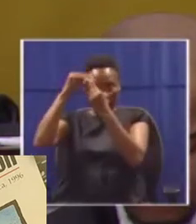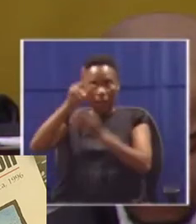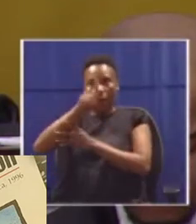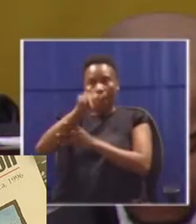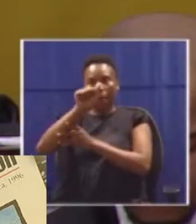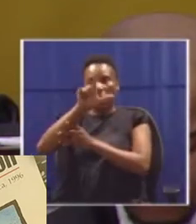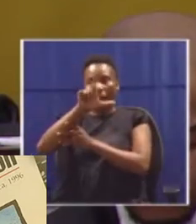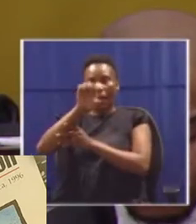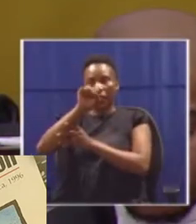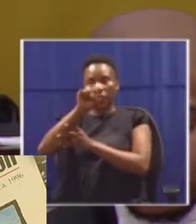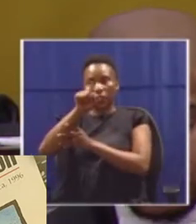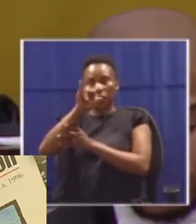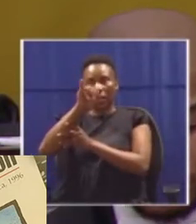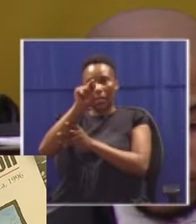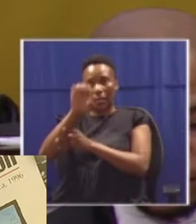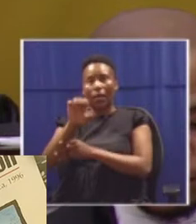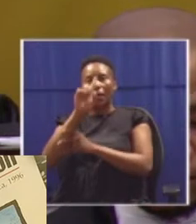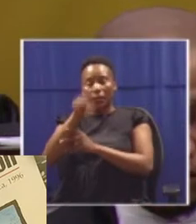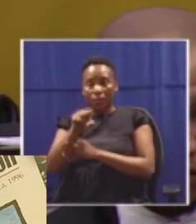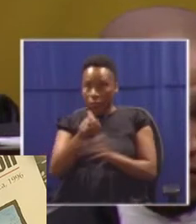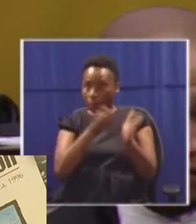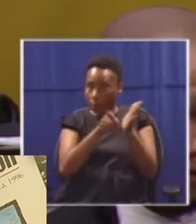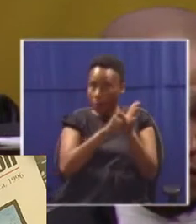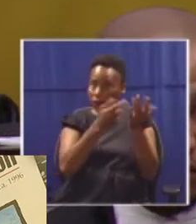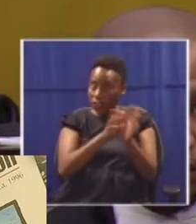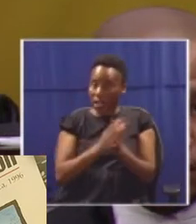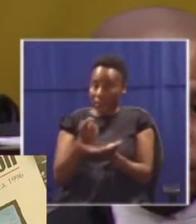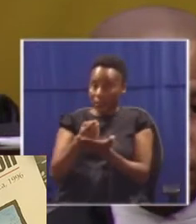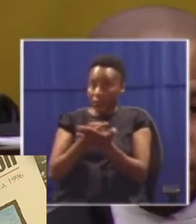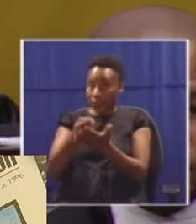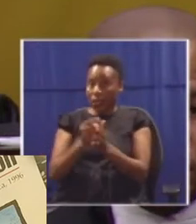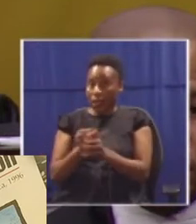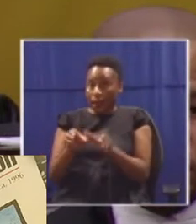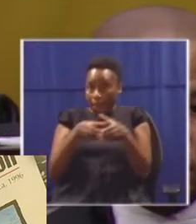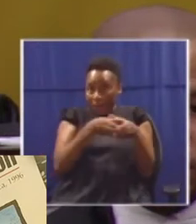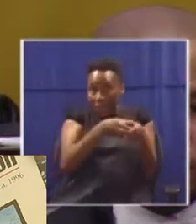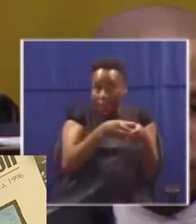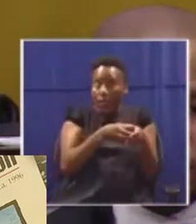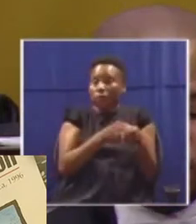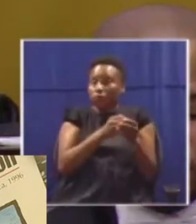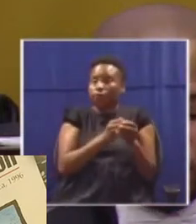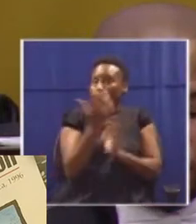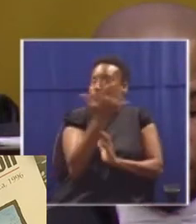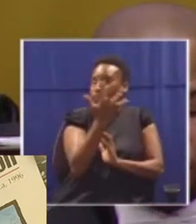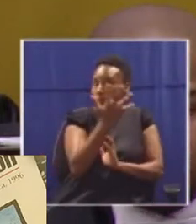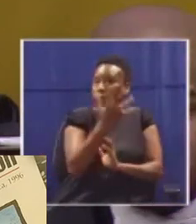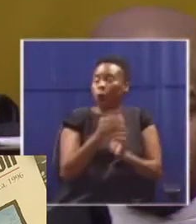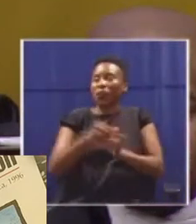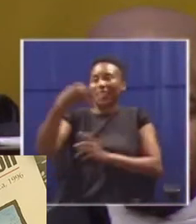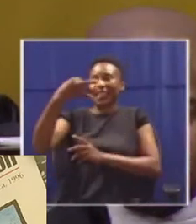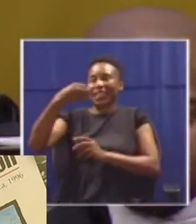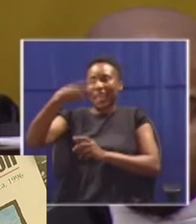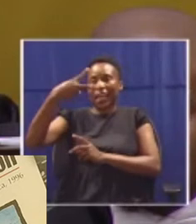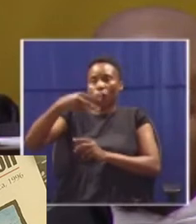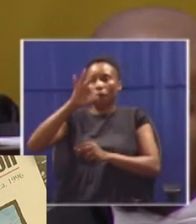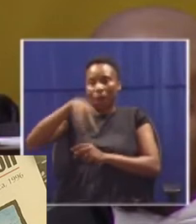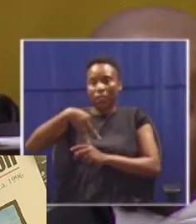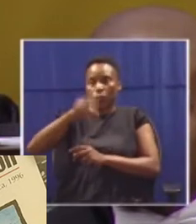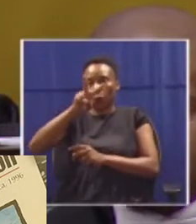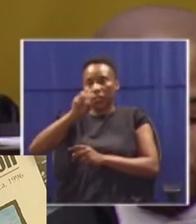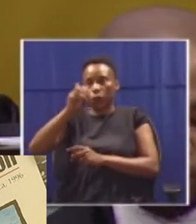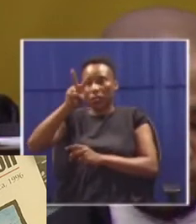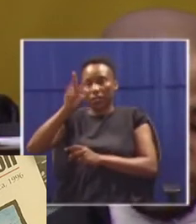resolution was debated in a virtual mini plenary on Thursday, the 2nd of March, 2023, but that the